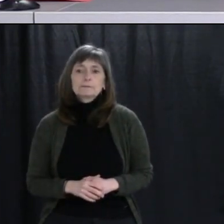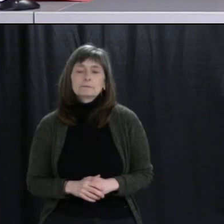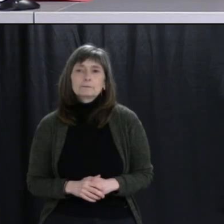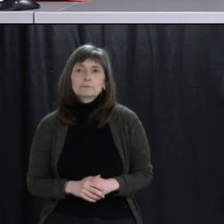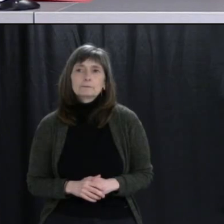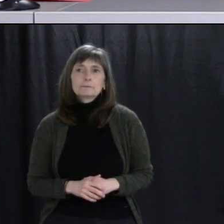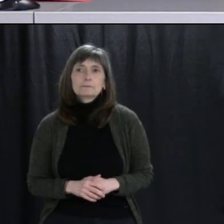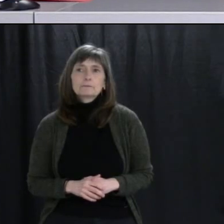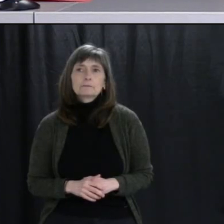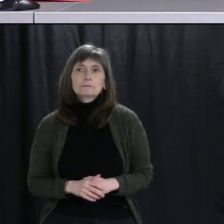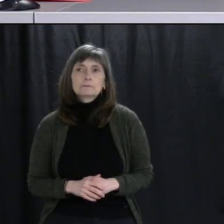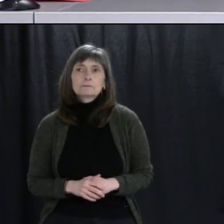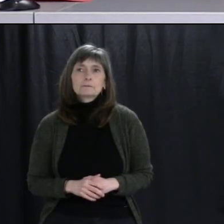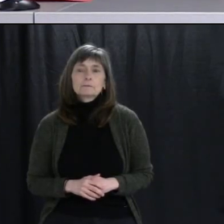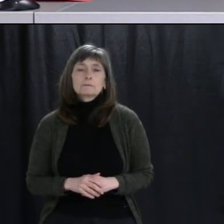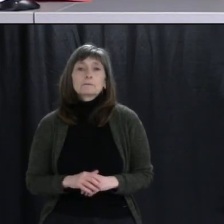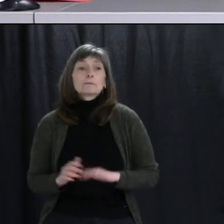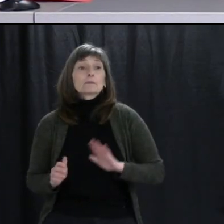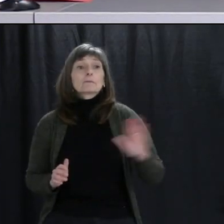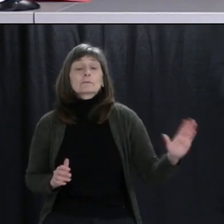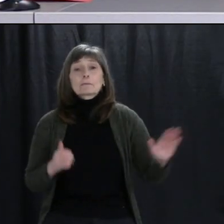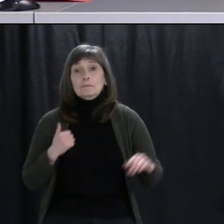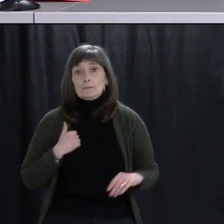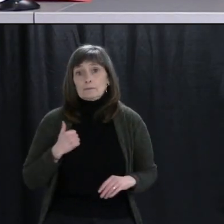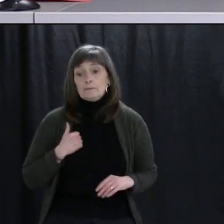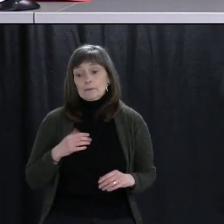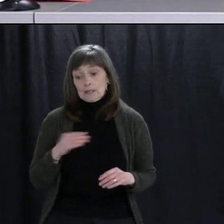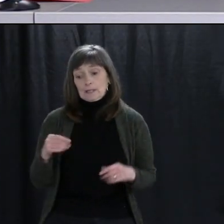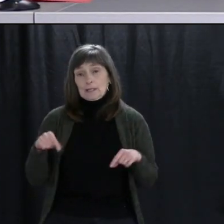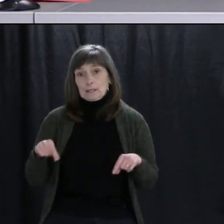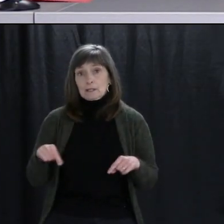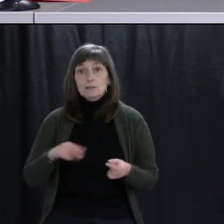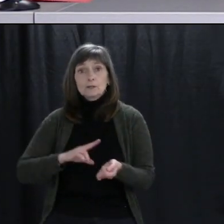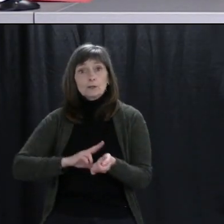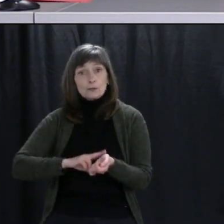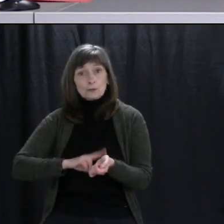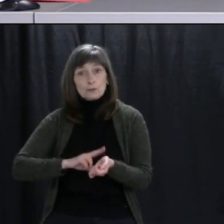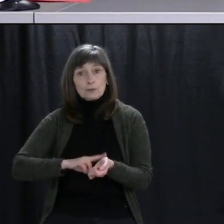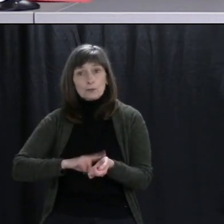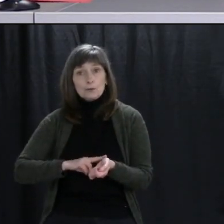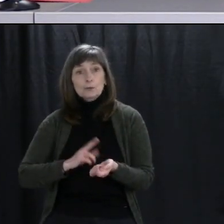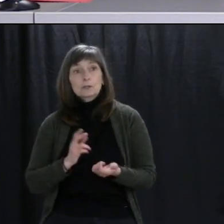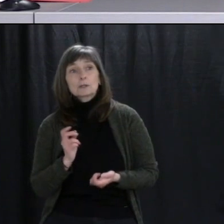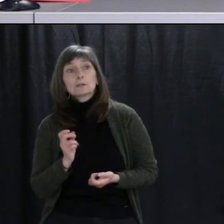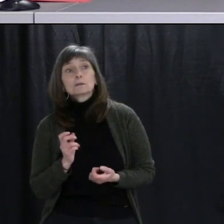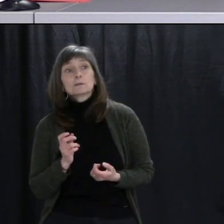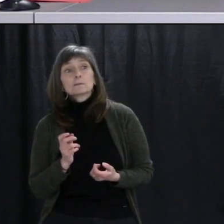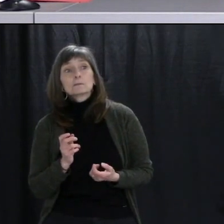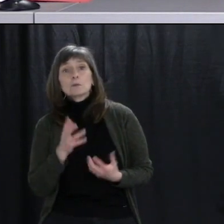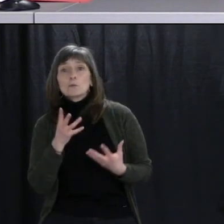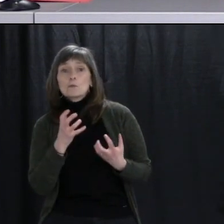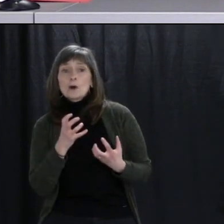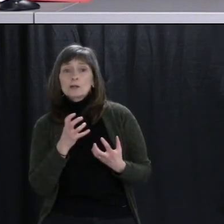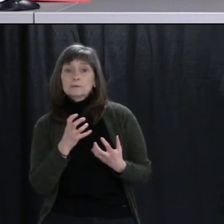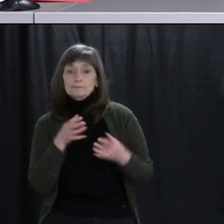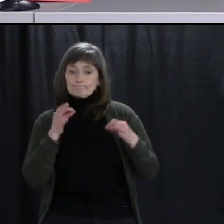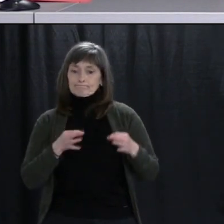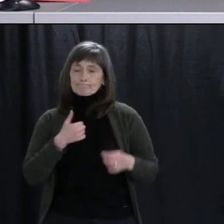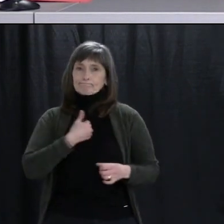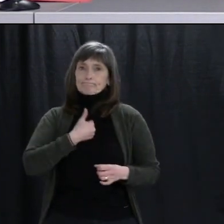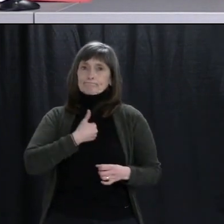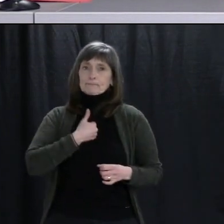Hi. So nurses across Canada and in this province are asking now for the ability to decide what mask they can wear when